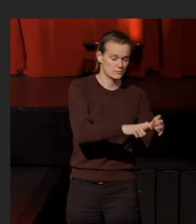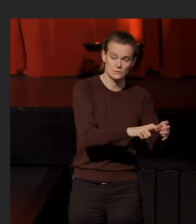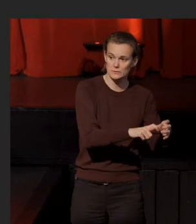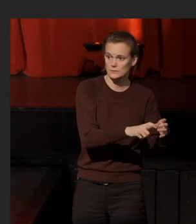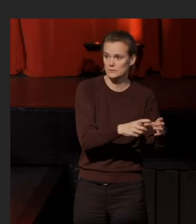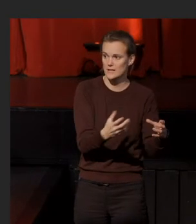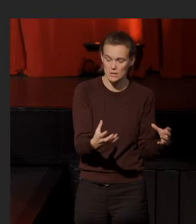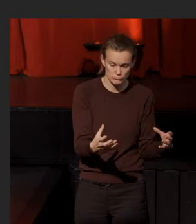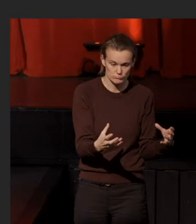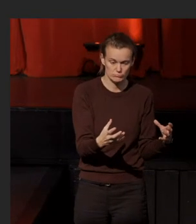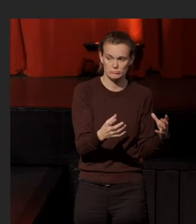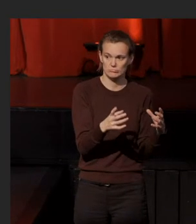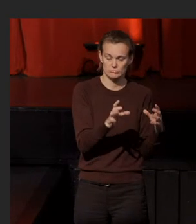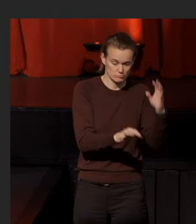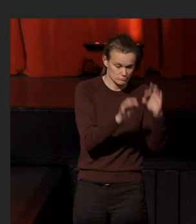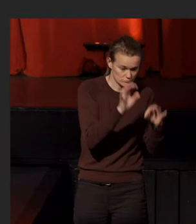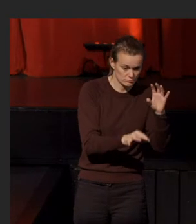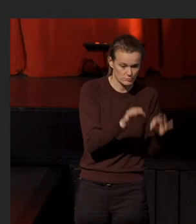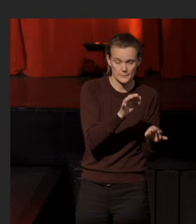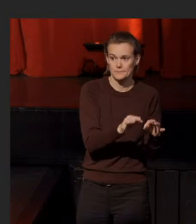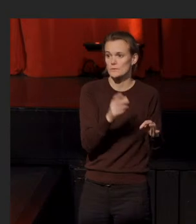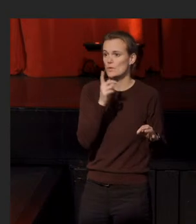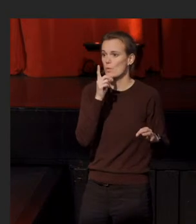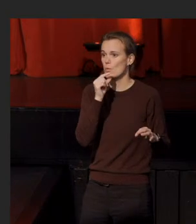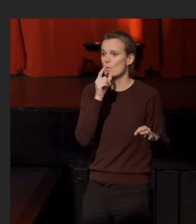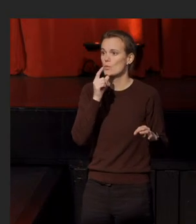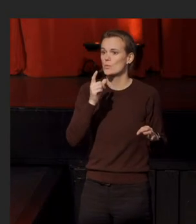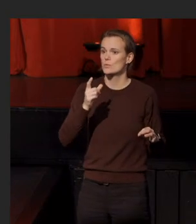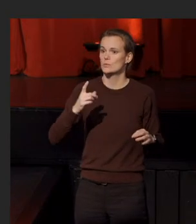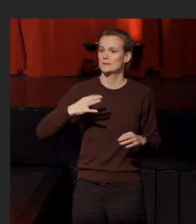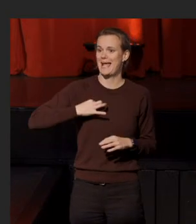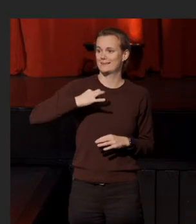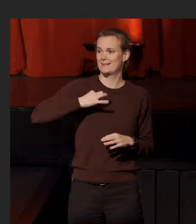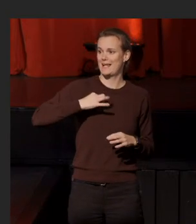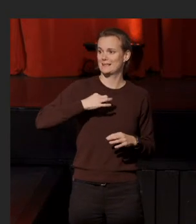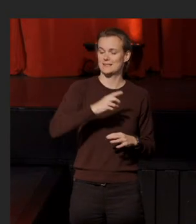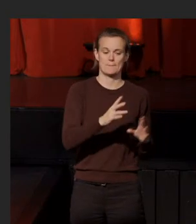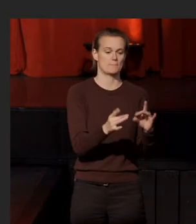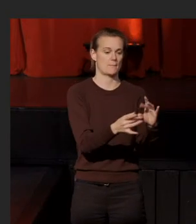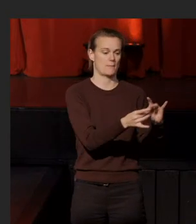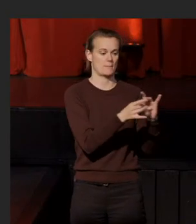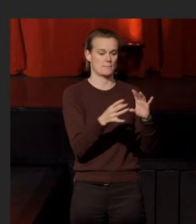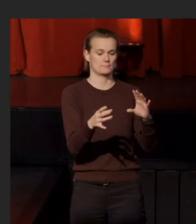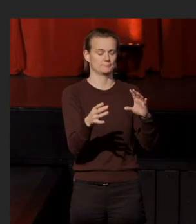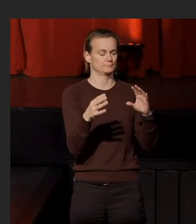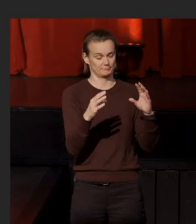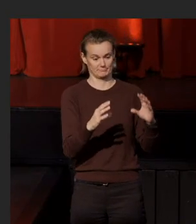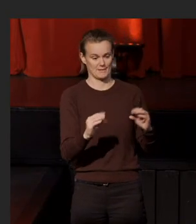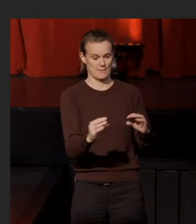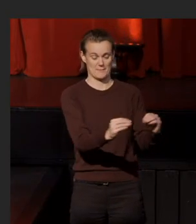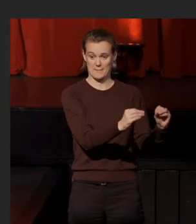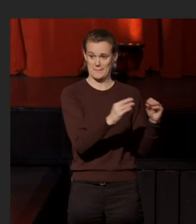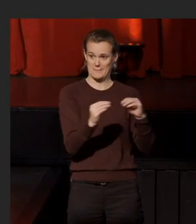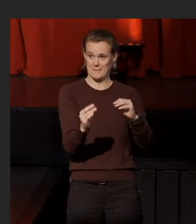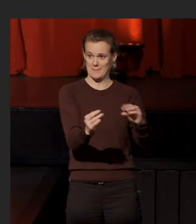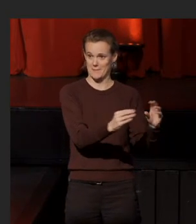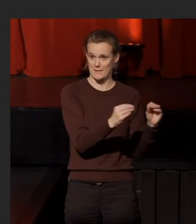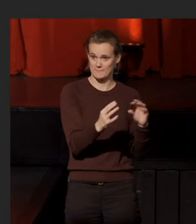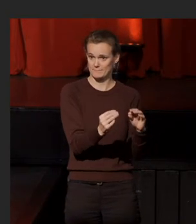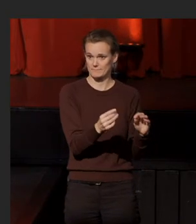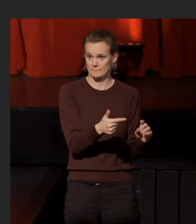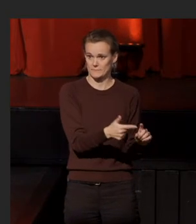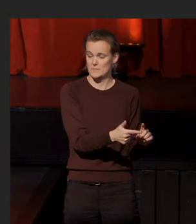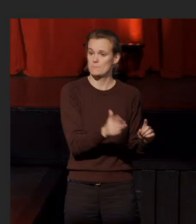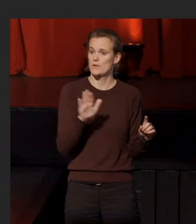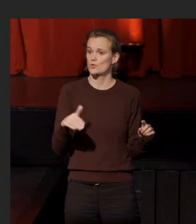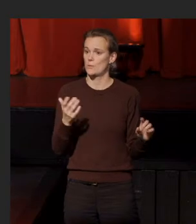which is to find out what candidates are saying to audiences. And that combines with another capacity because of all the